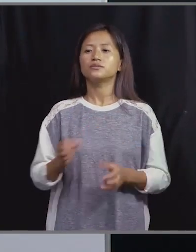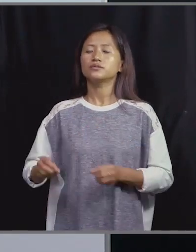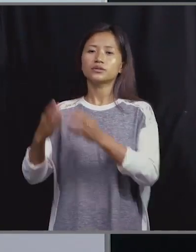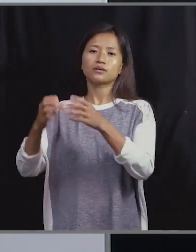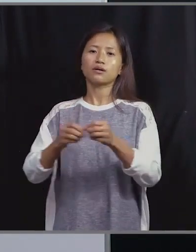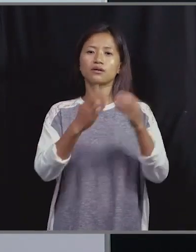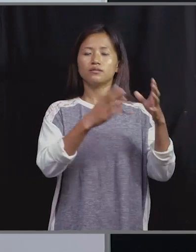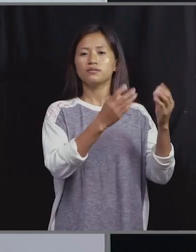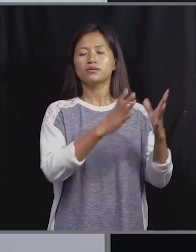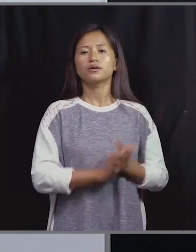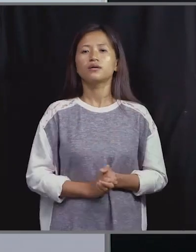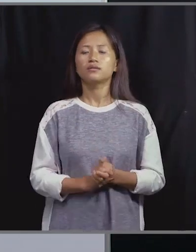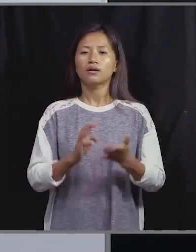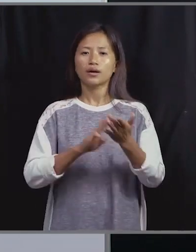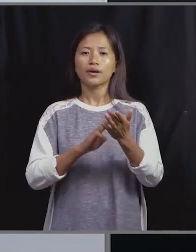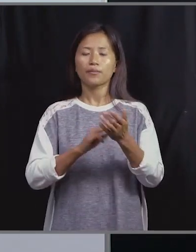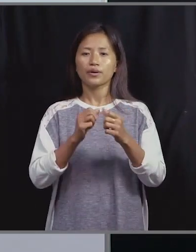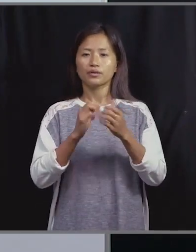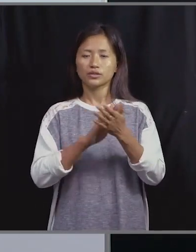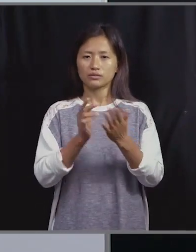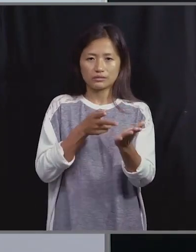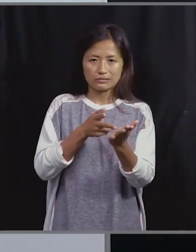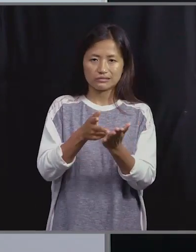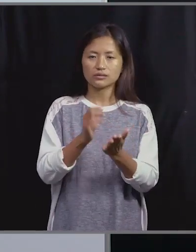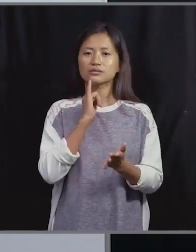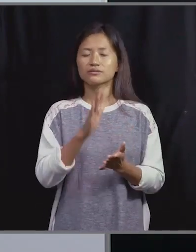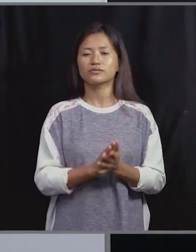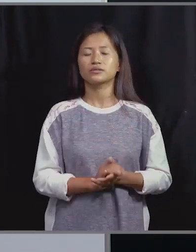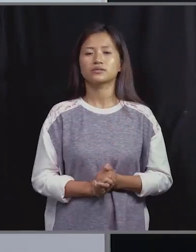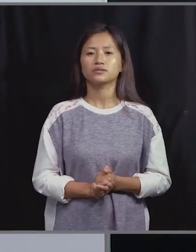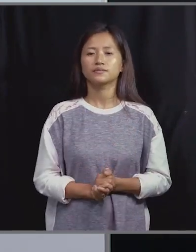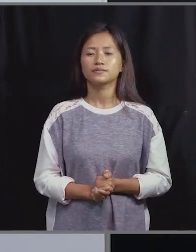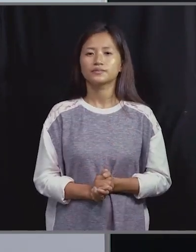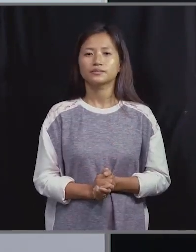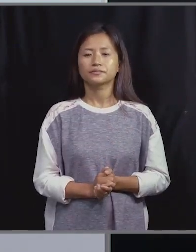Mahal. Jungle is a place, Mahal is a village, so that